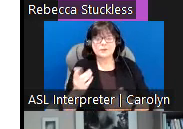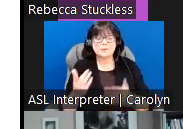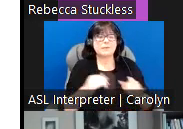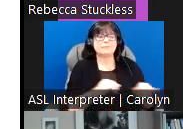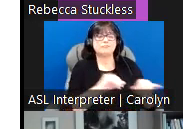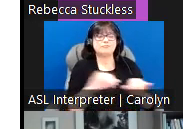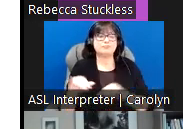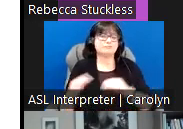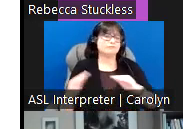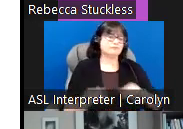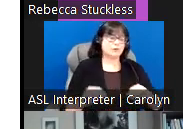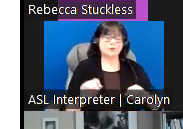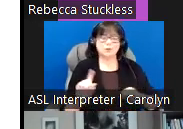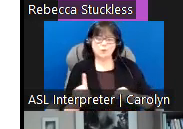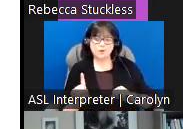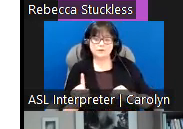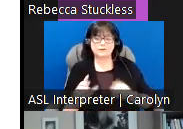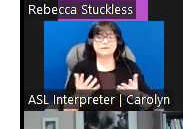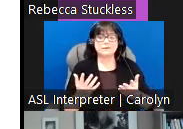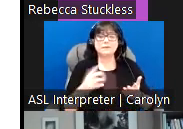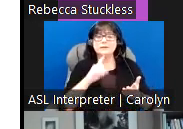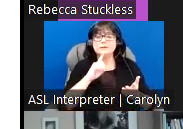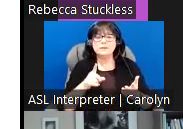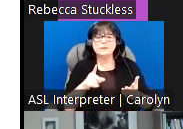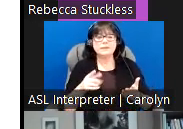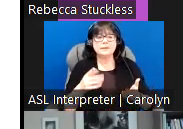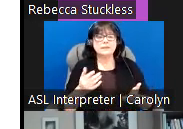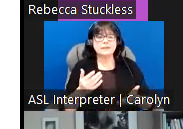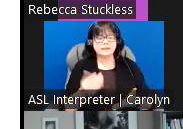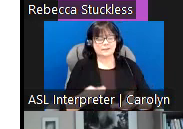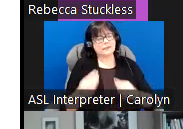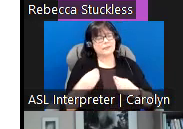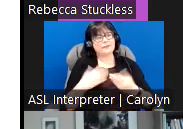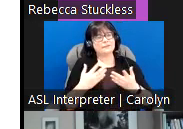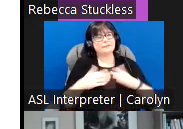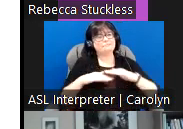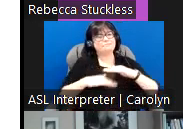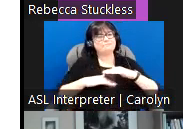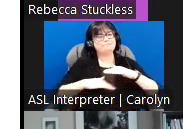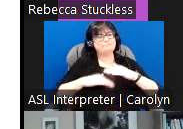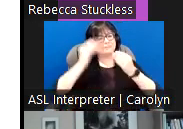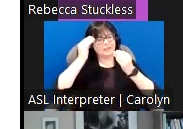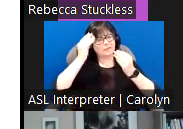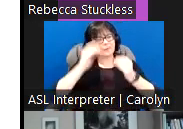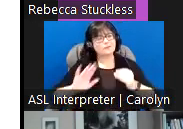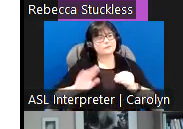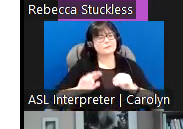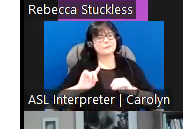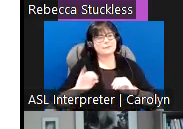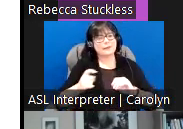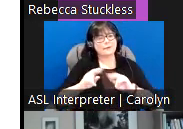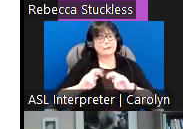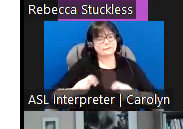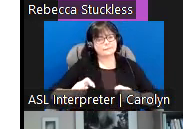they do well in math and not in reading. So that it gives us some initial diagnostic information. Yeah, it can be used to measure